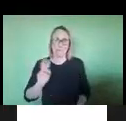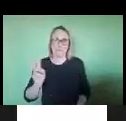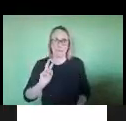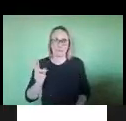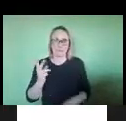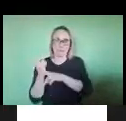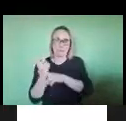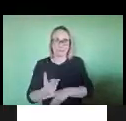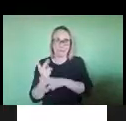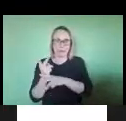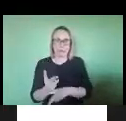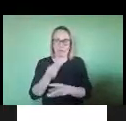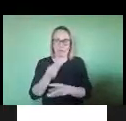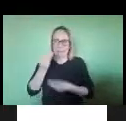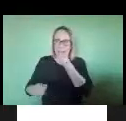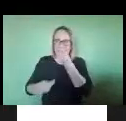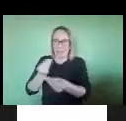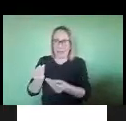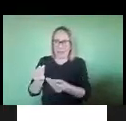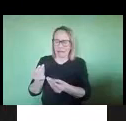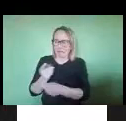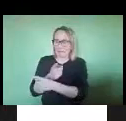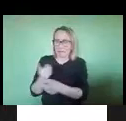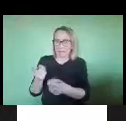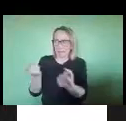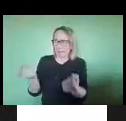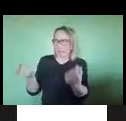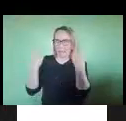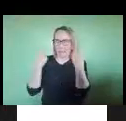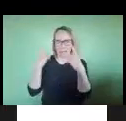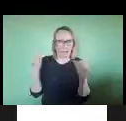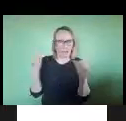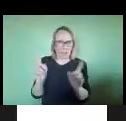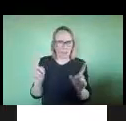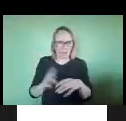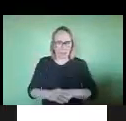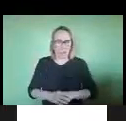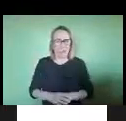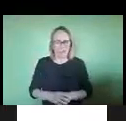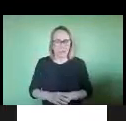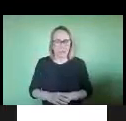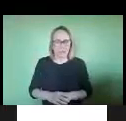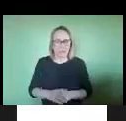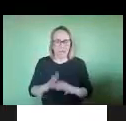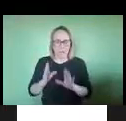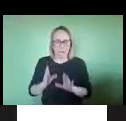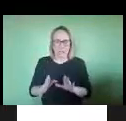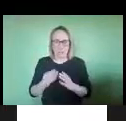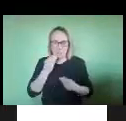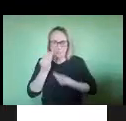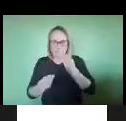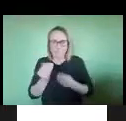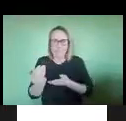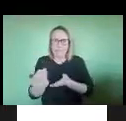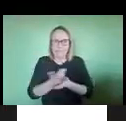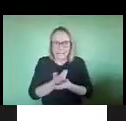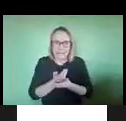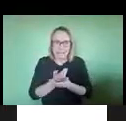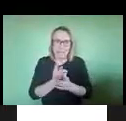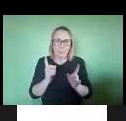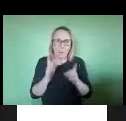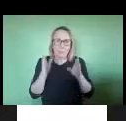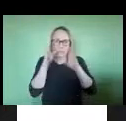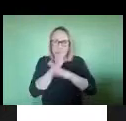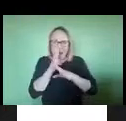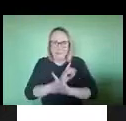carers, because a lot of them weren't familiar with this either, and I had to explain how to keep safe, what to keep private, and